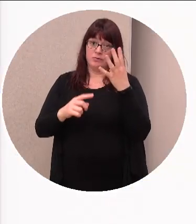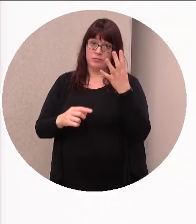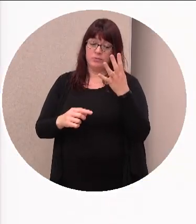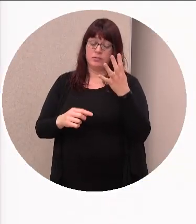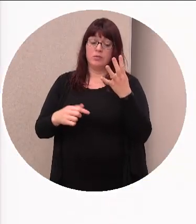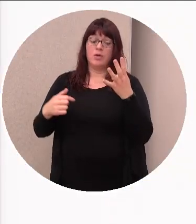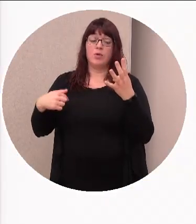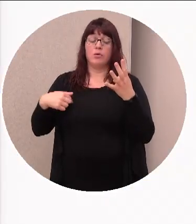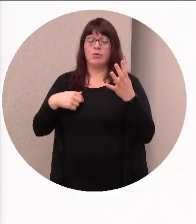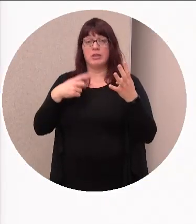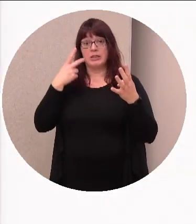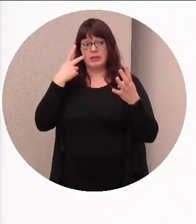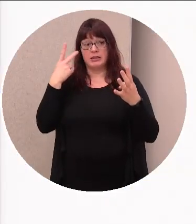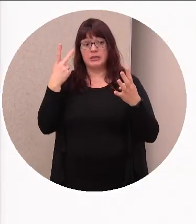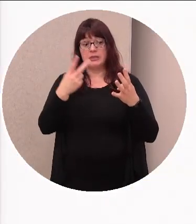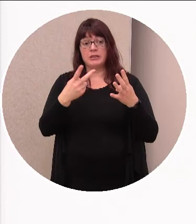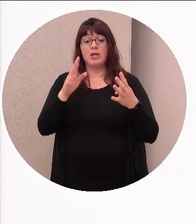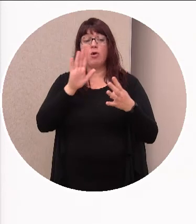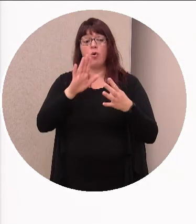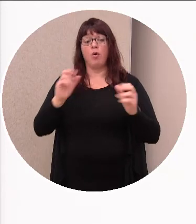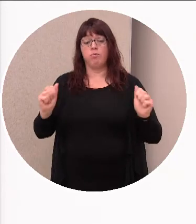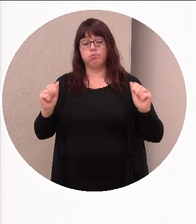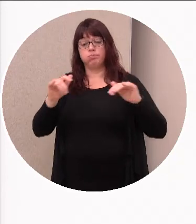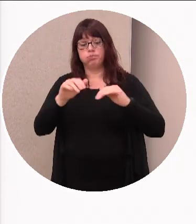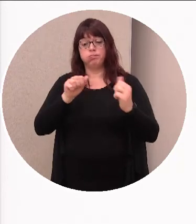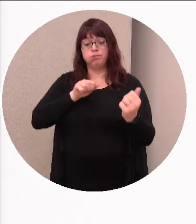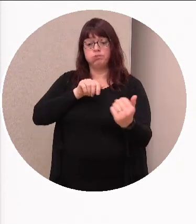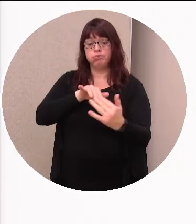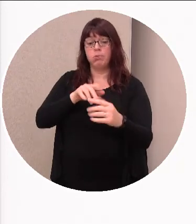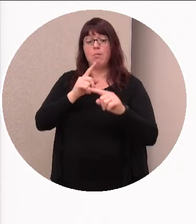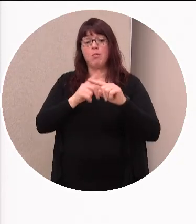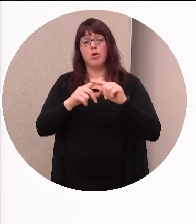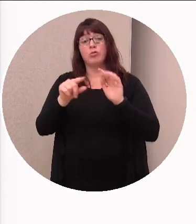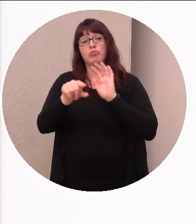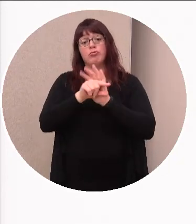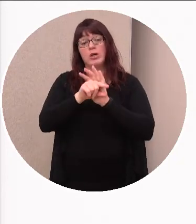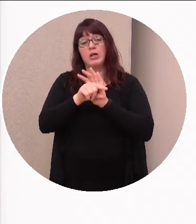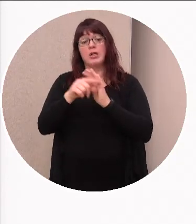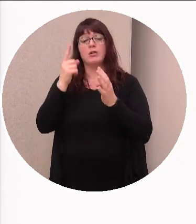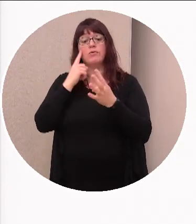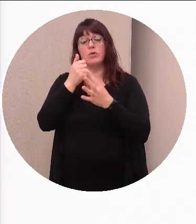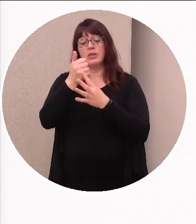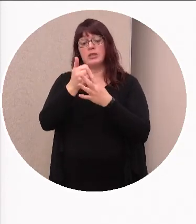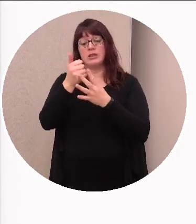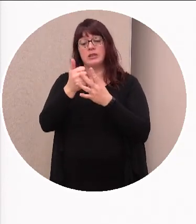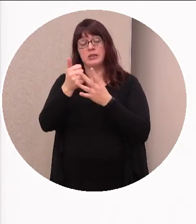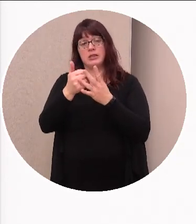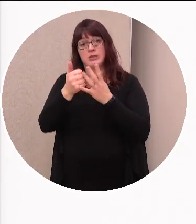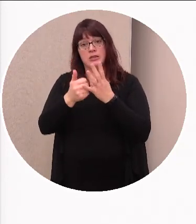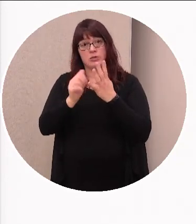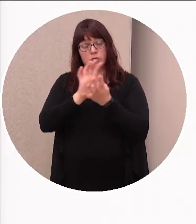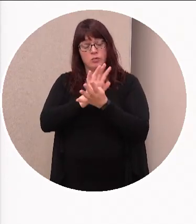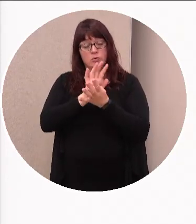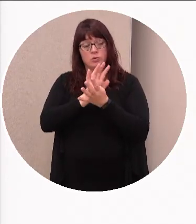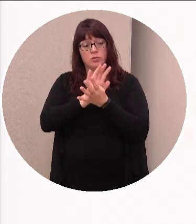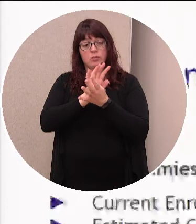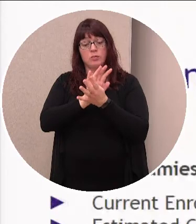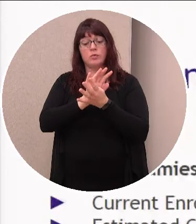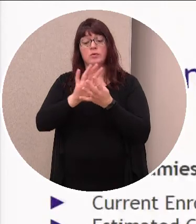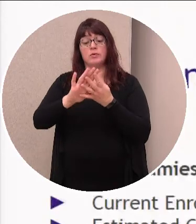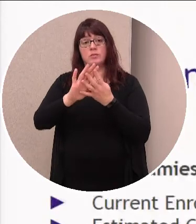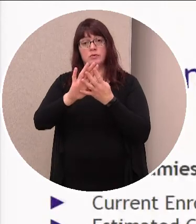Here we see the feeder system and the grade level configuration for each of these schools involved.